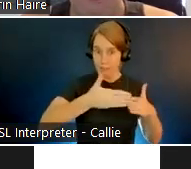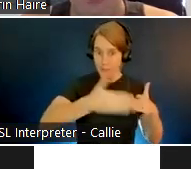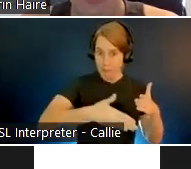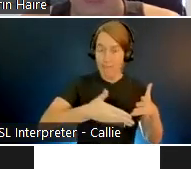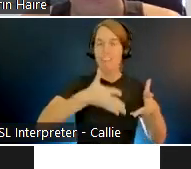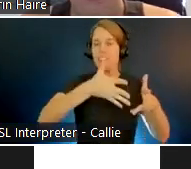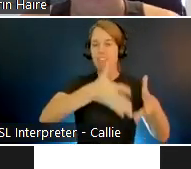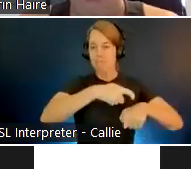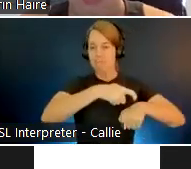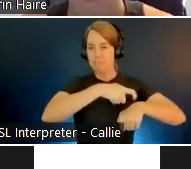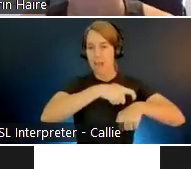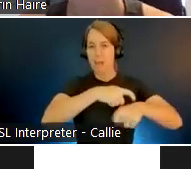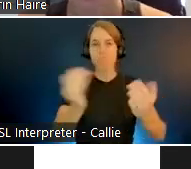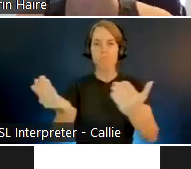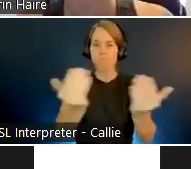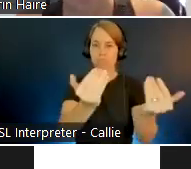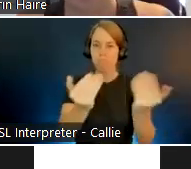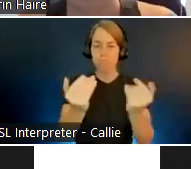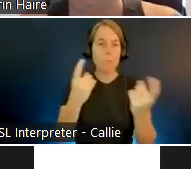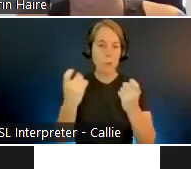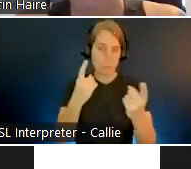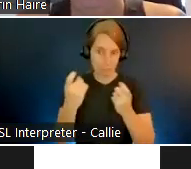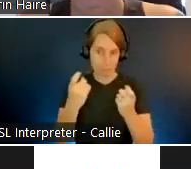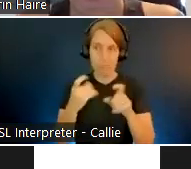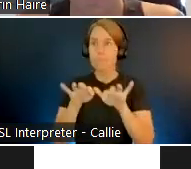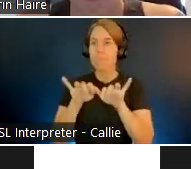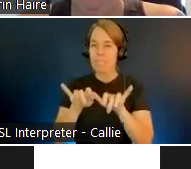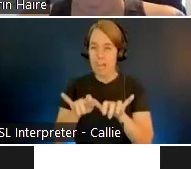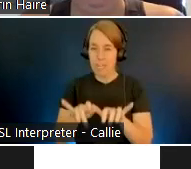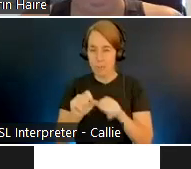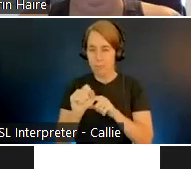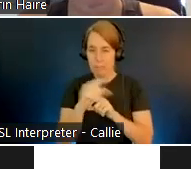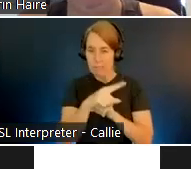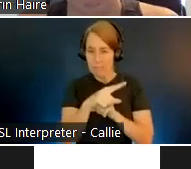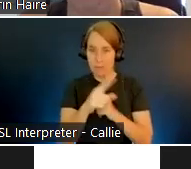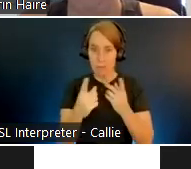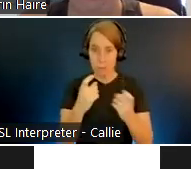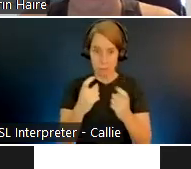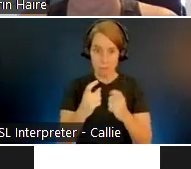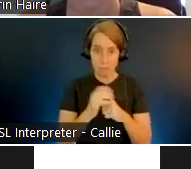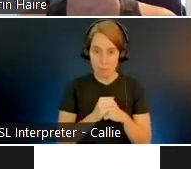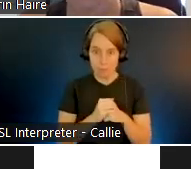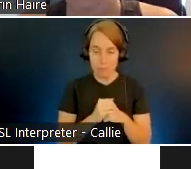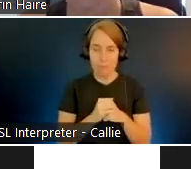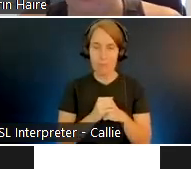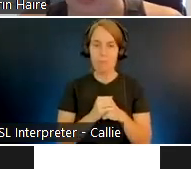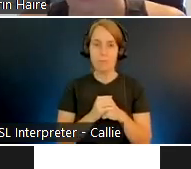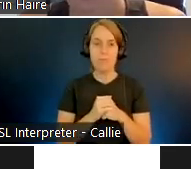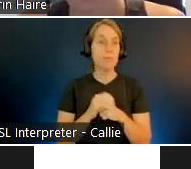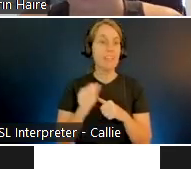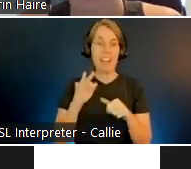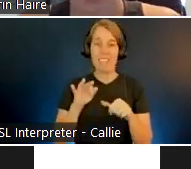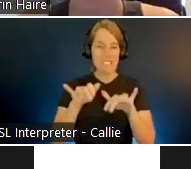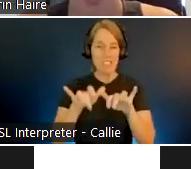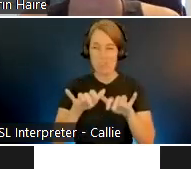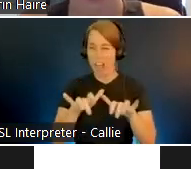time for questions. If you're able, please put those in the chat box once we wrap up the presentation, or if you're not able to